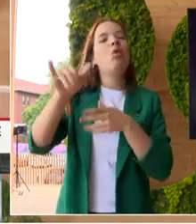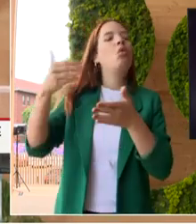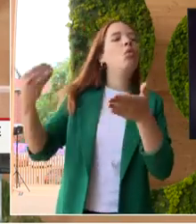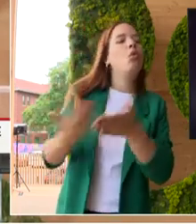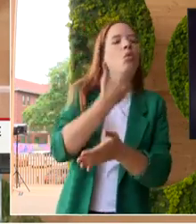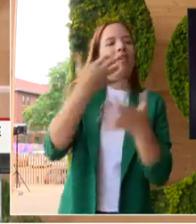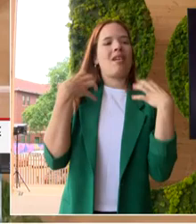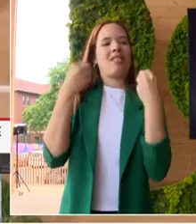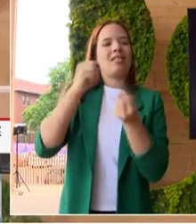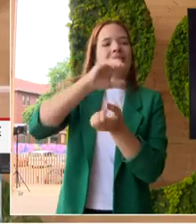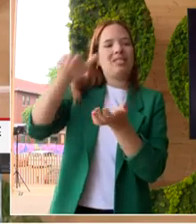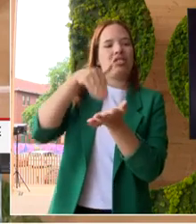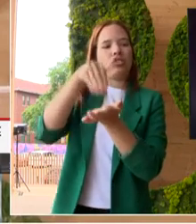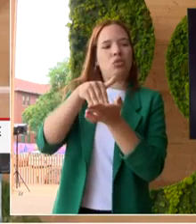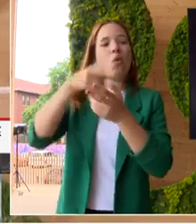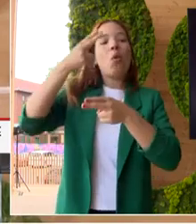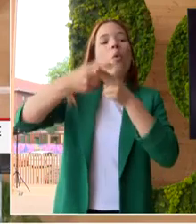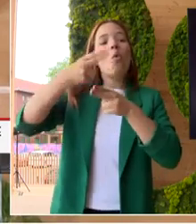Robinson Center.